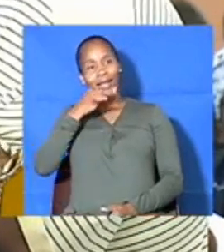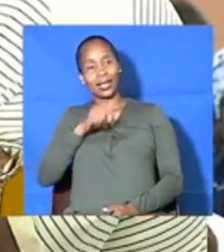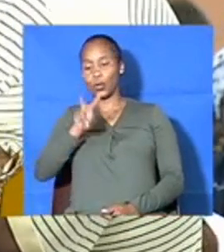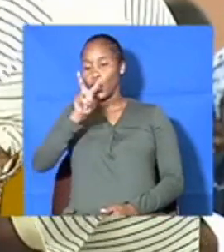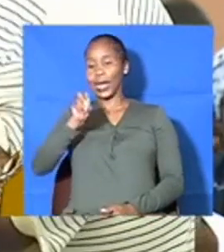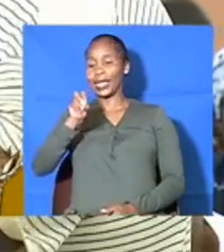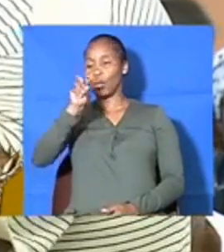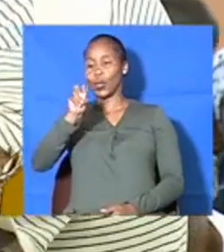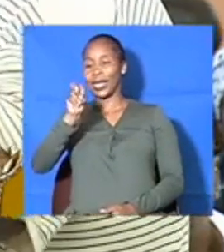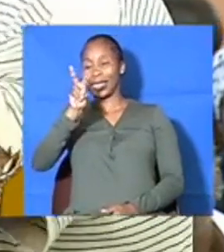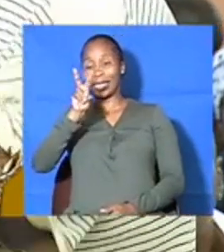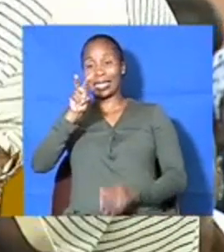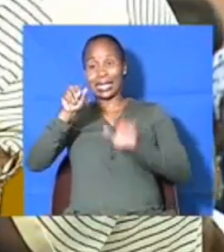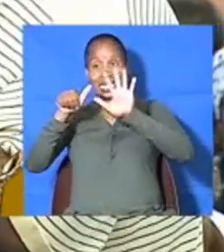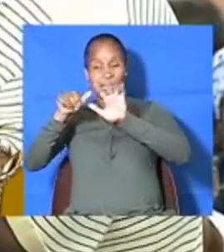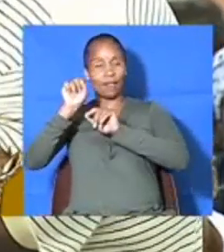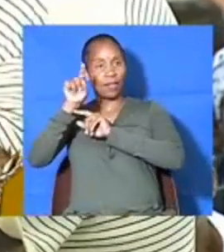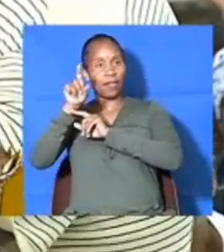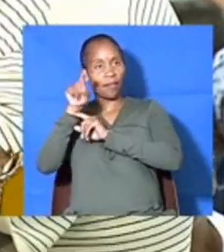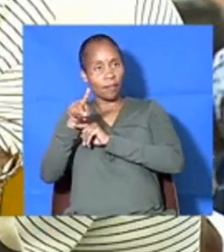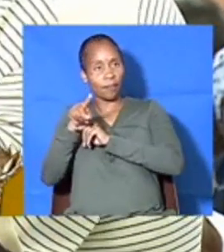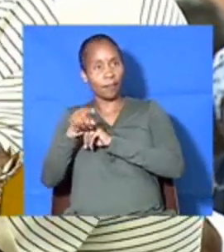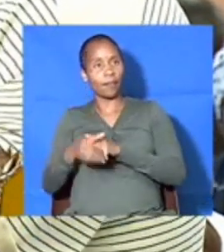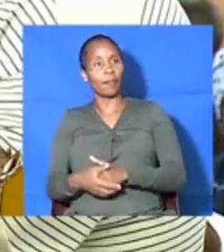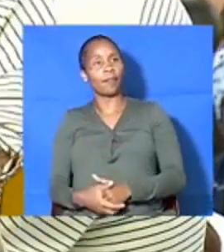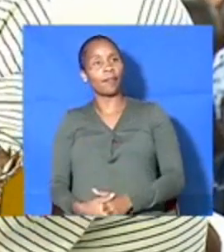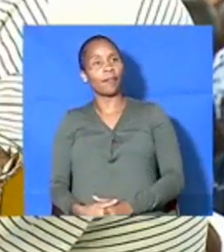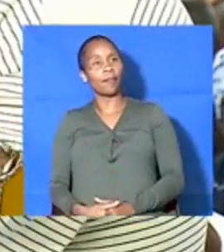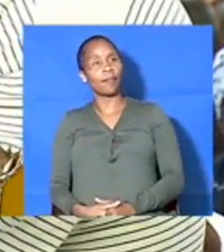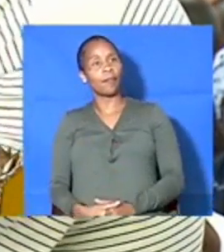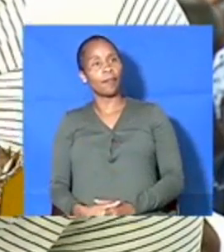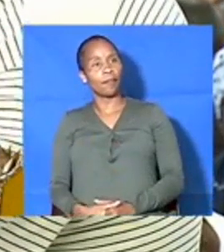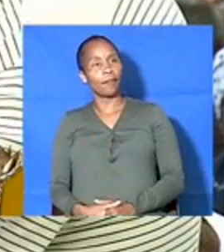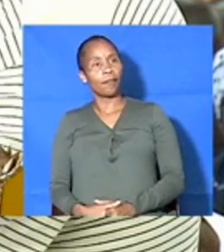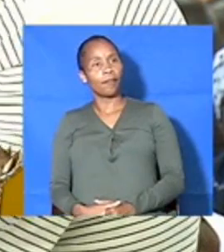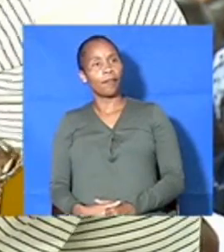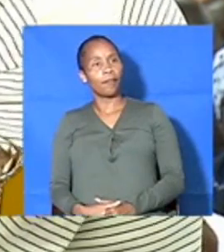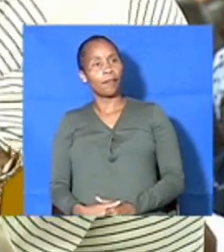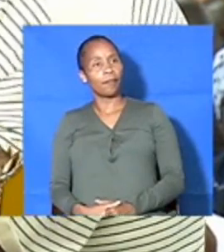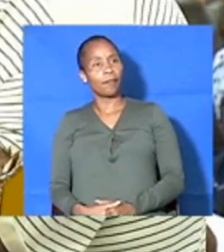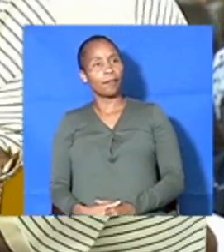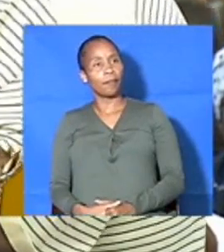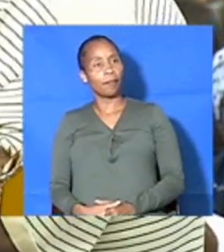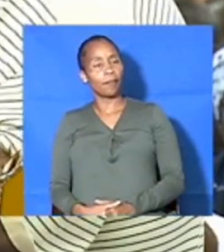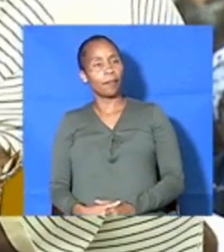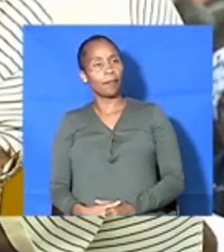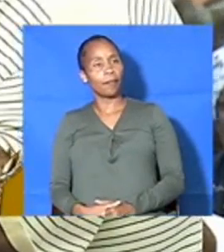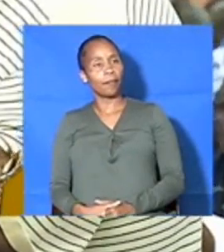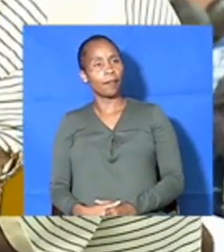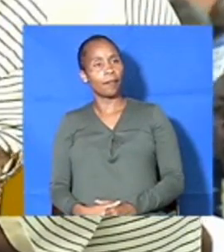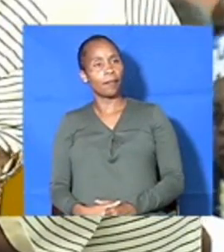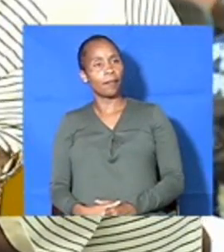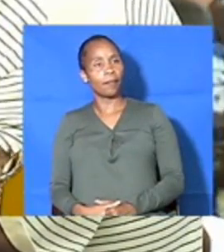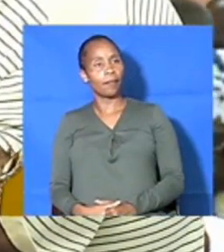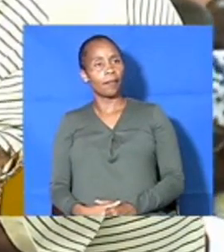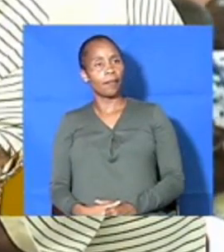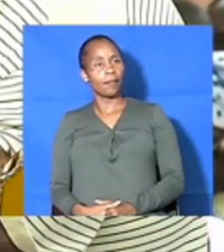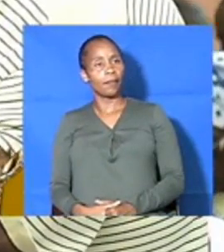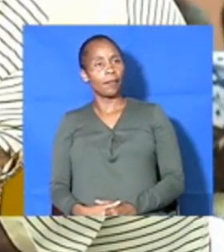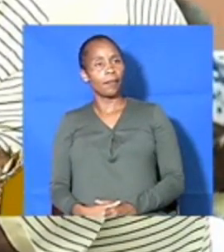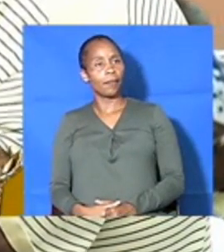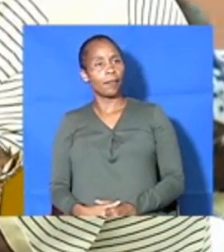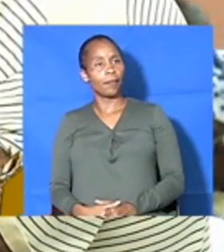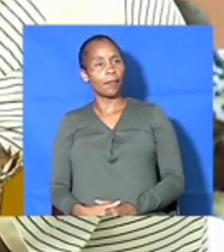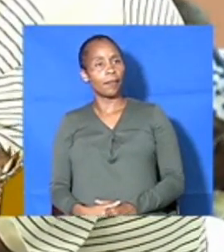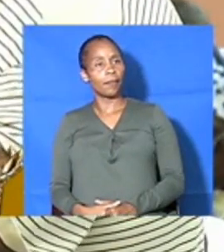I'm a member of the South African Communist Party. South African Communist Party. A proud socialist.